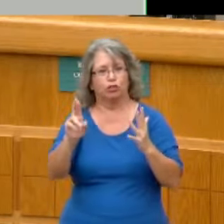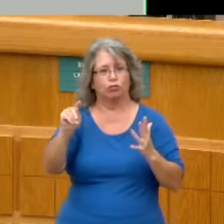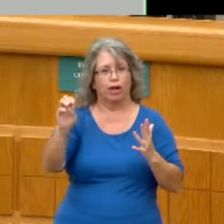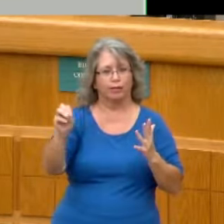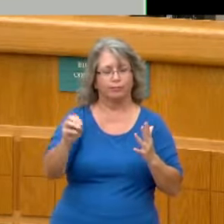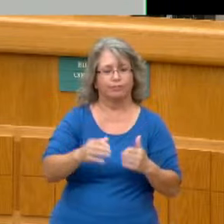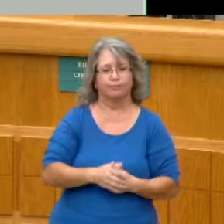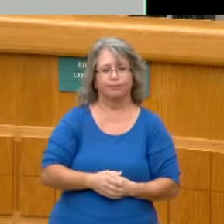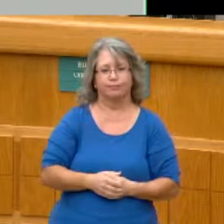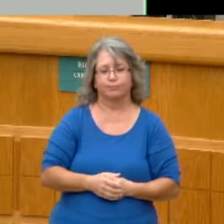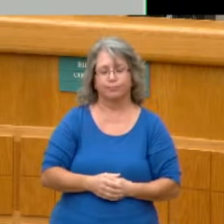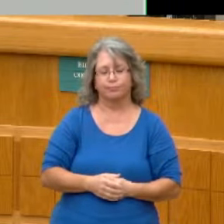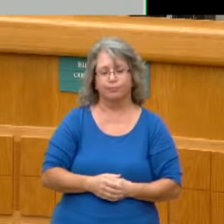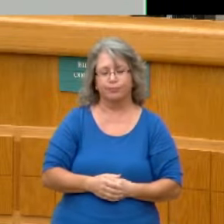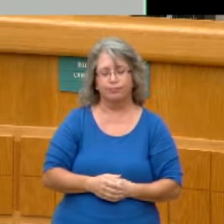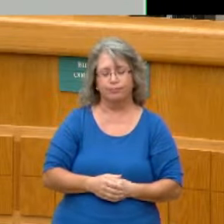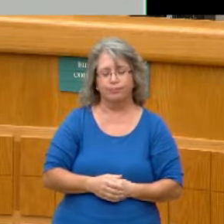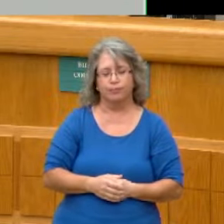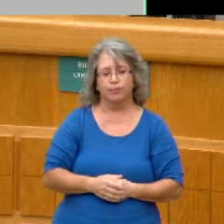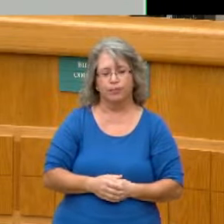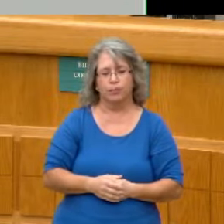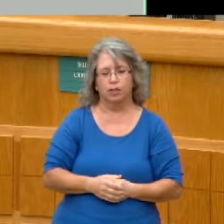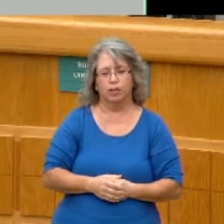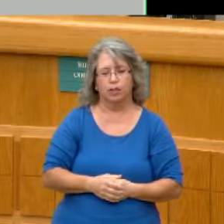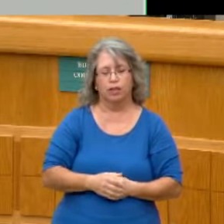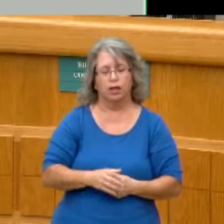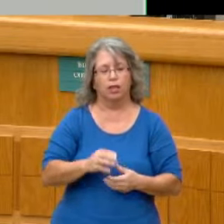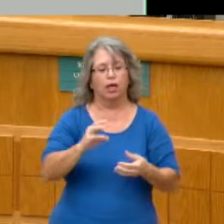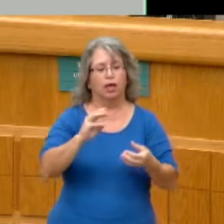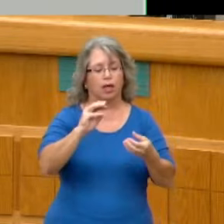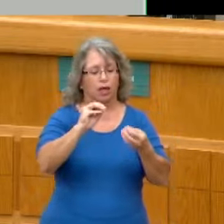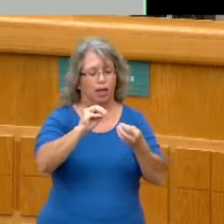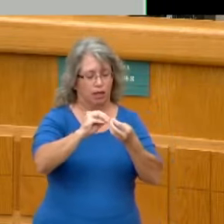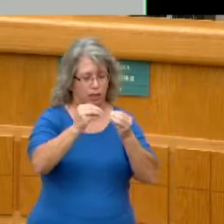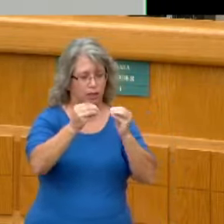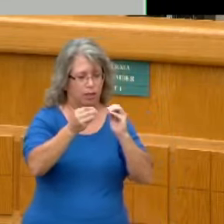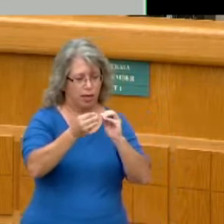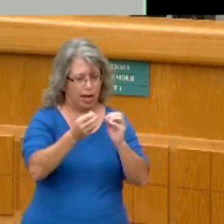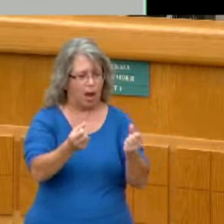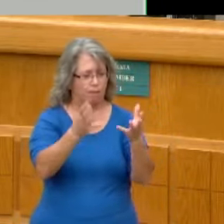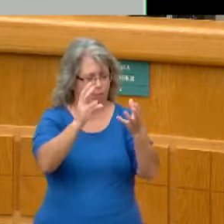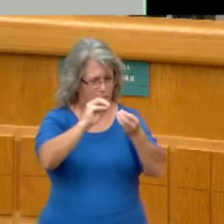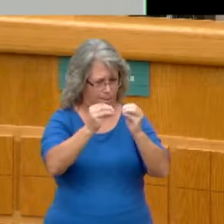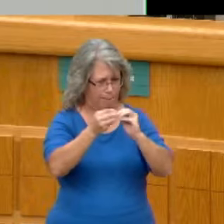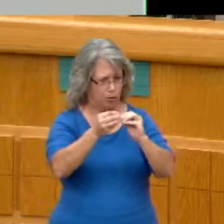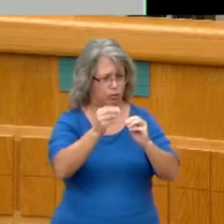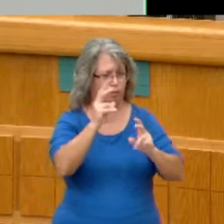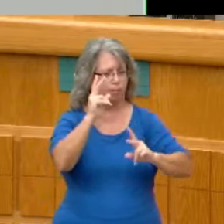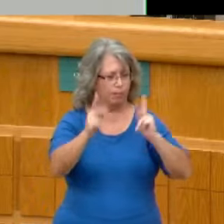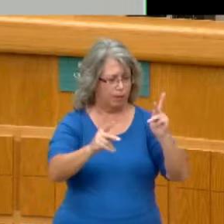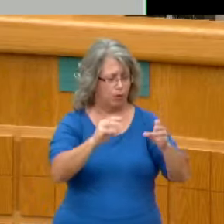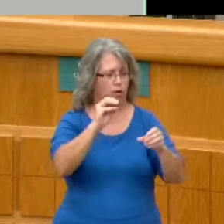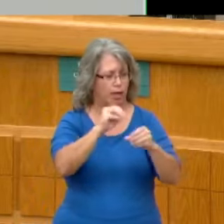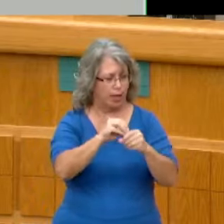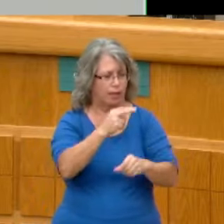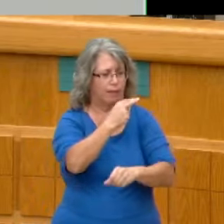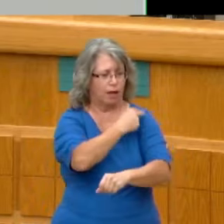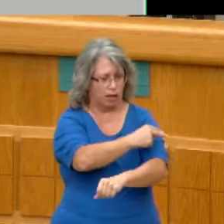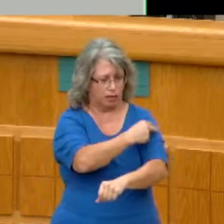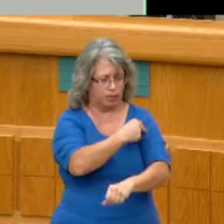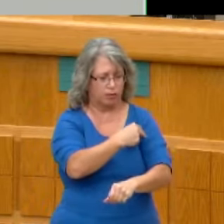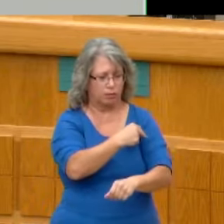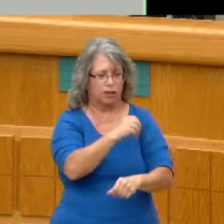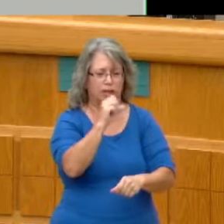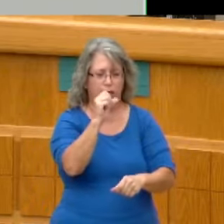And numbers of people in the hospital is effective in showing you this, where obviously the peak there is higher than it was last